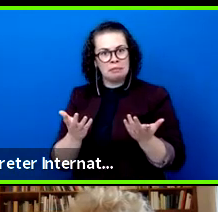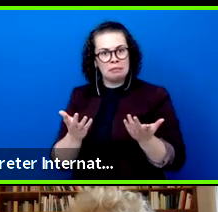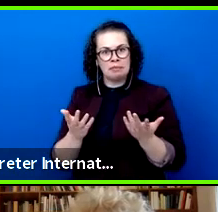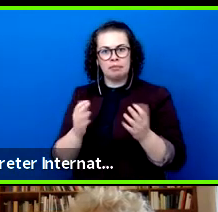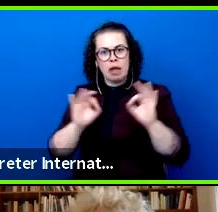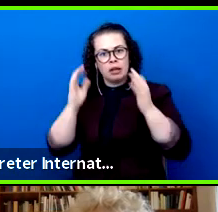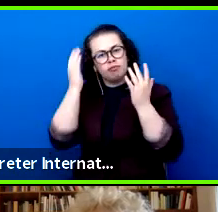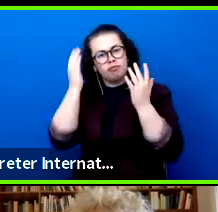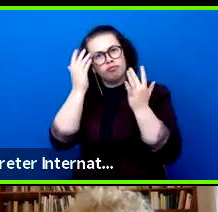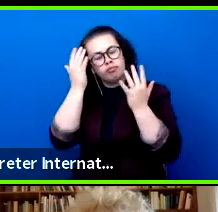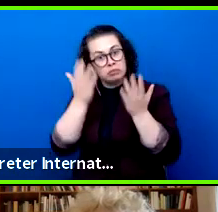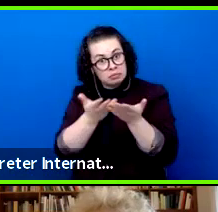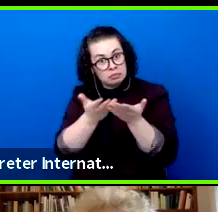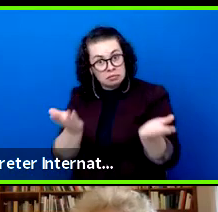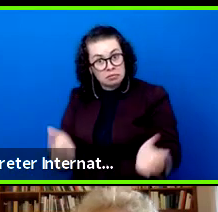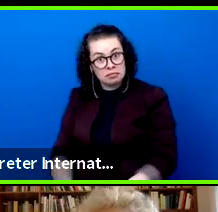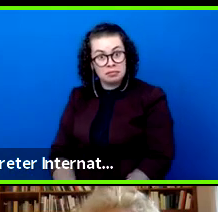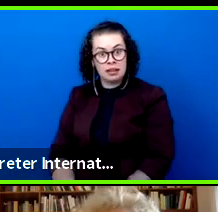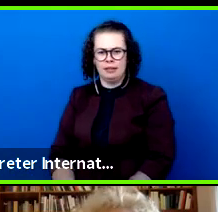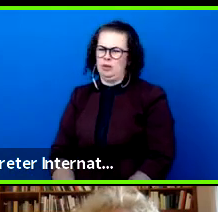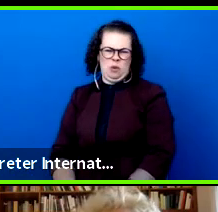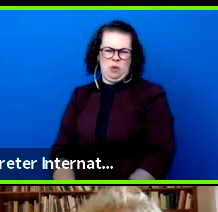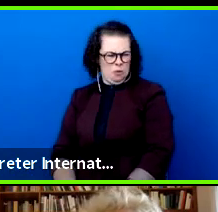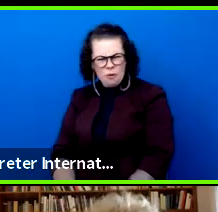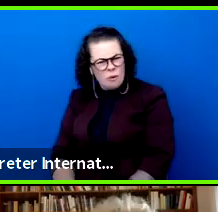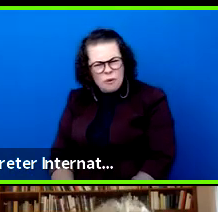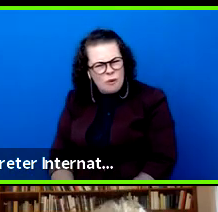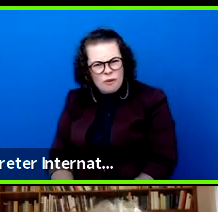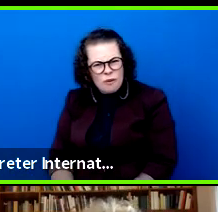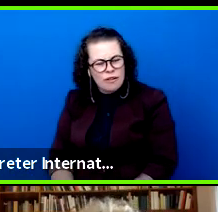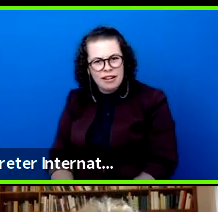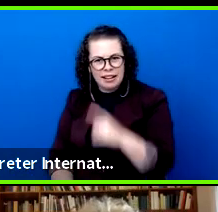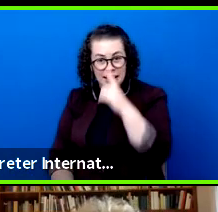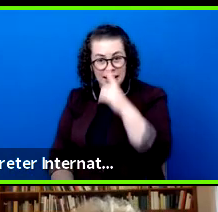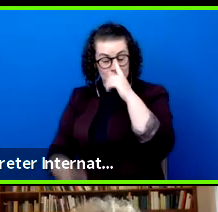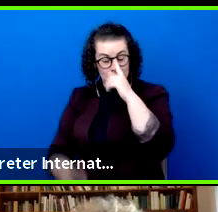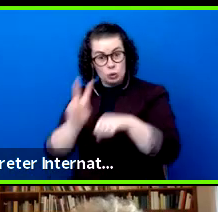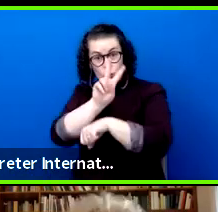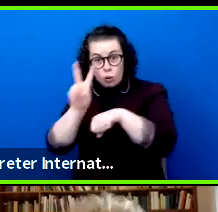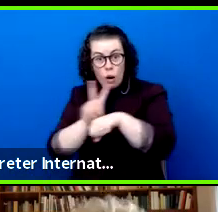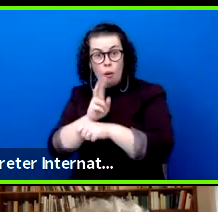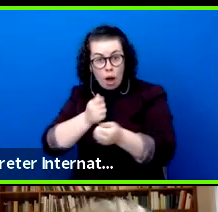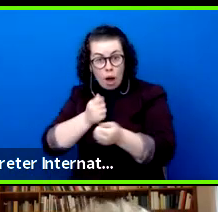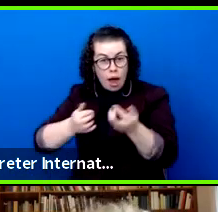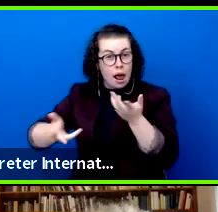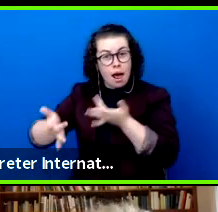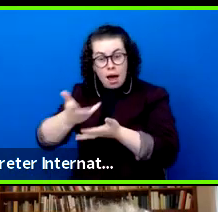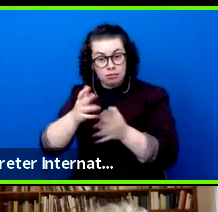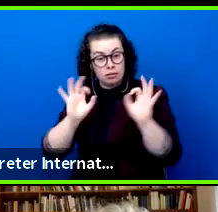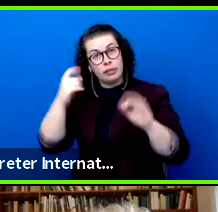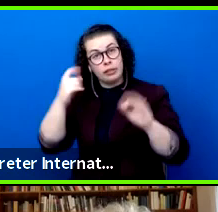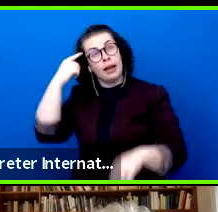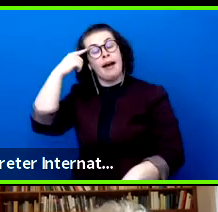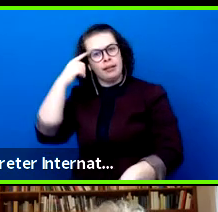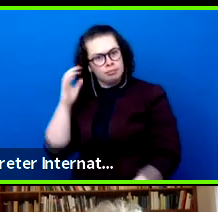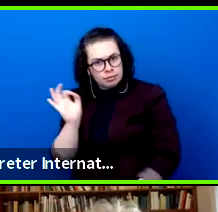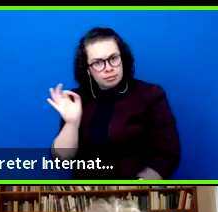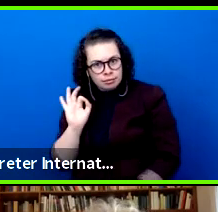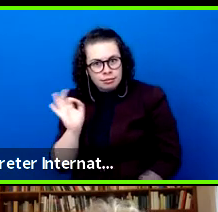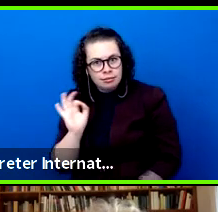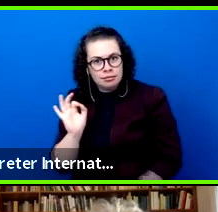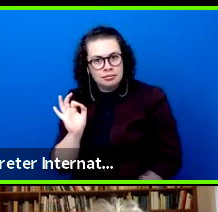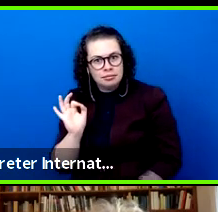mind? I don't believe it after all these important dialogues.